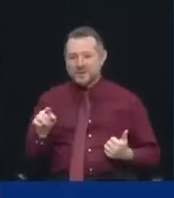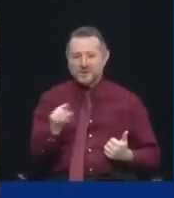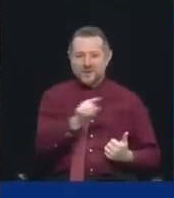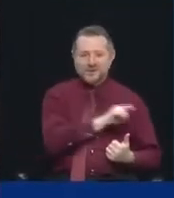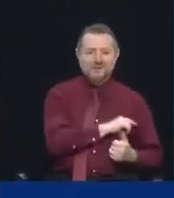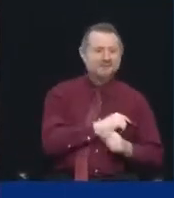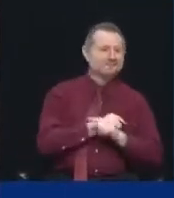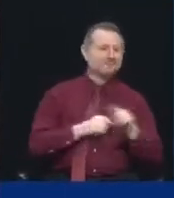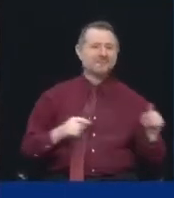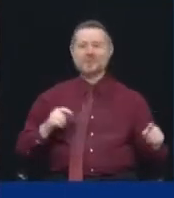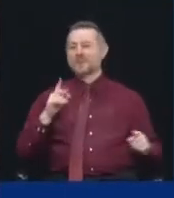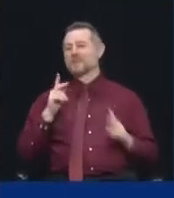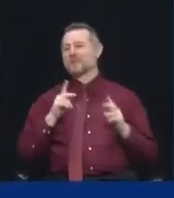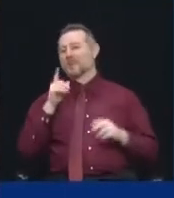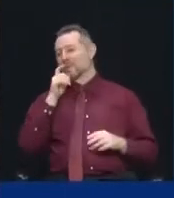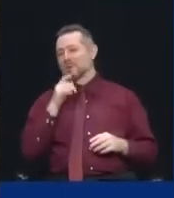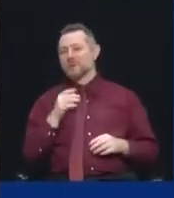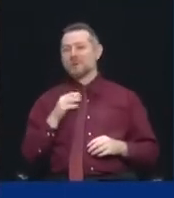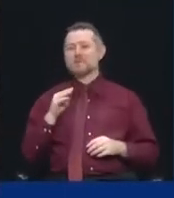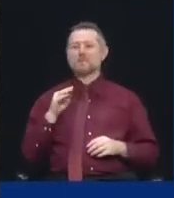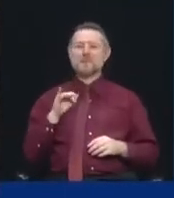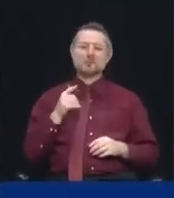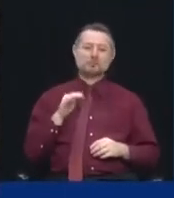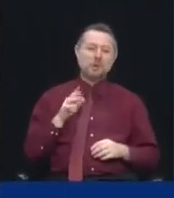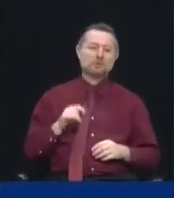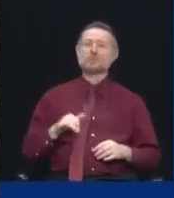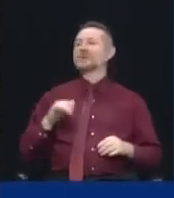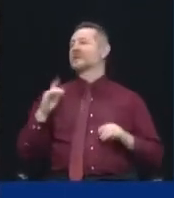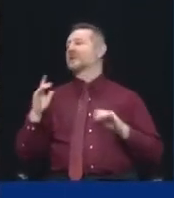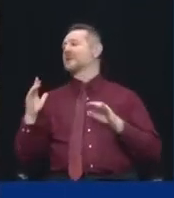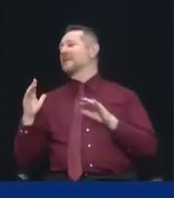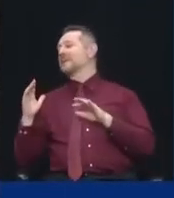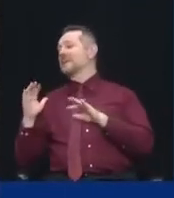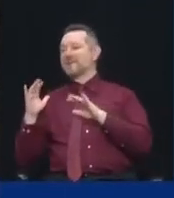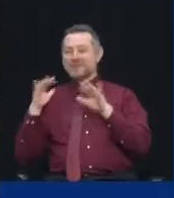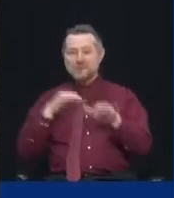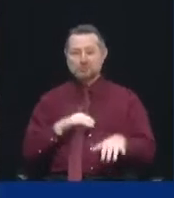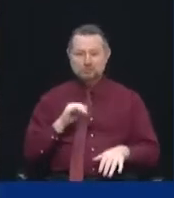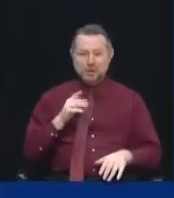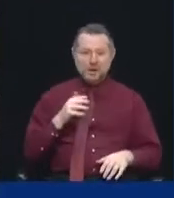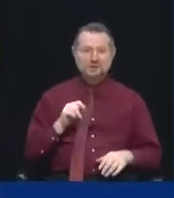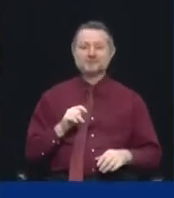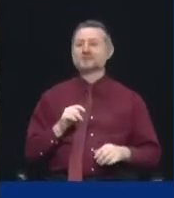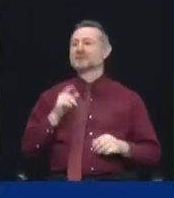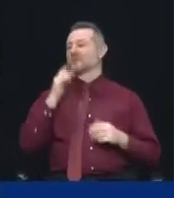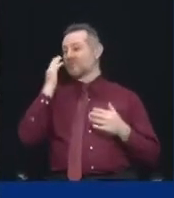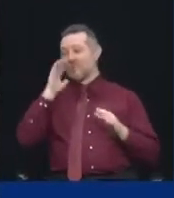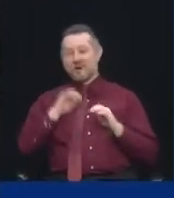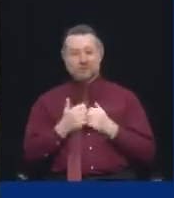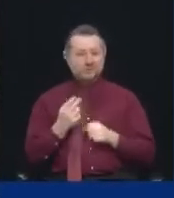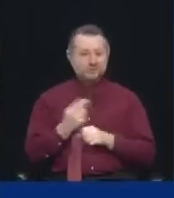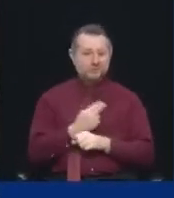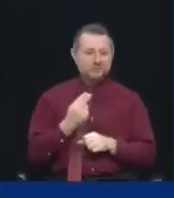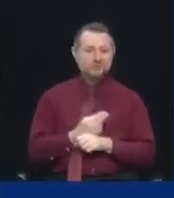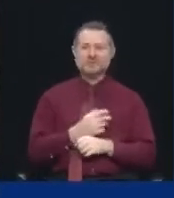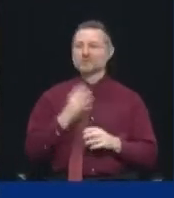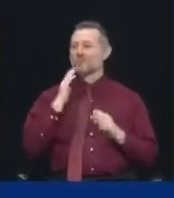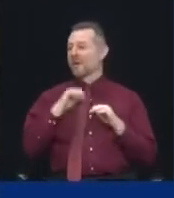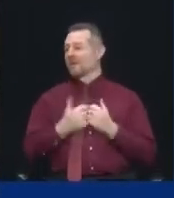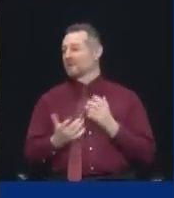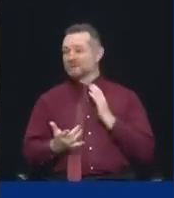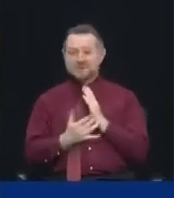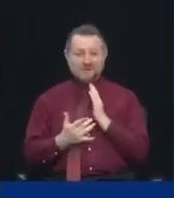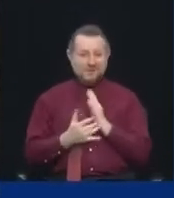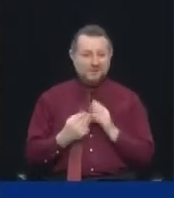are minorities and immigrants, people that don't know how to use the internet and technology, the difficulty